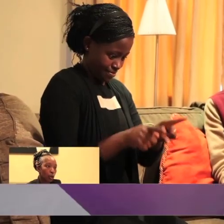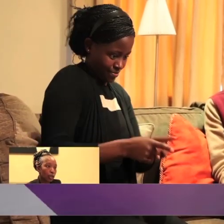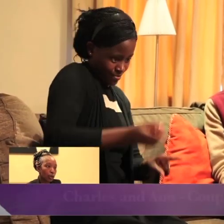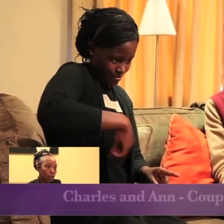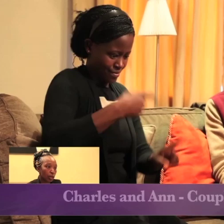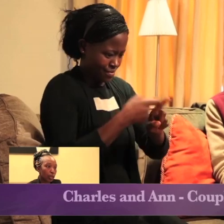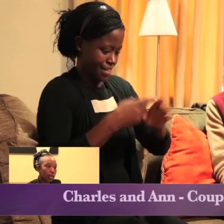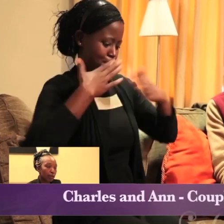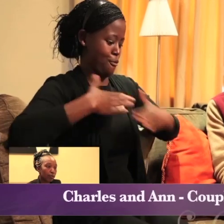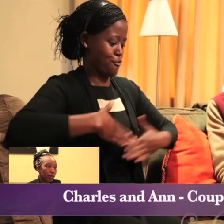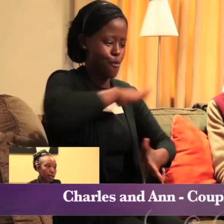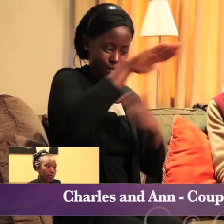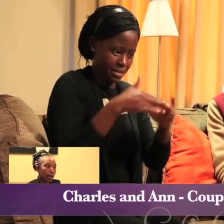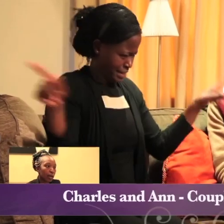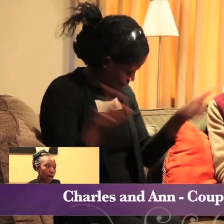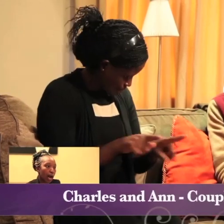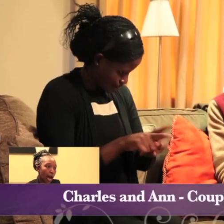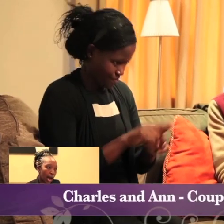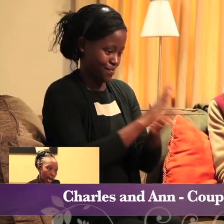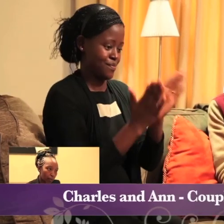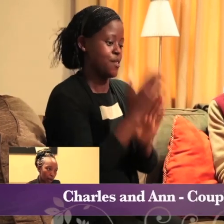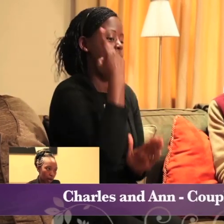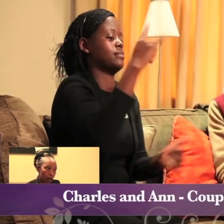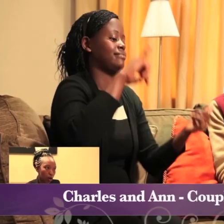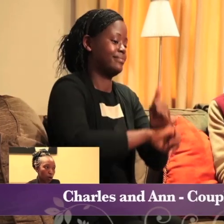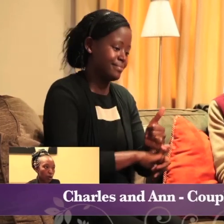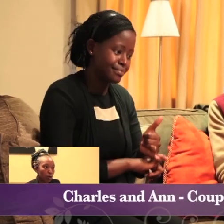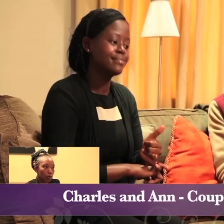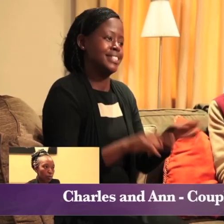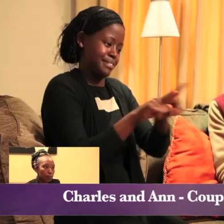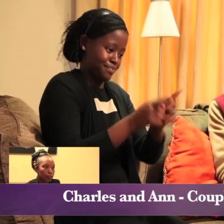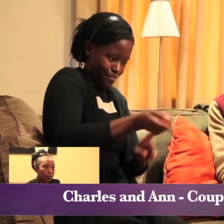So God gave the man a helper.